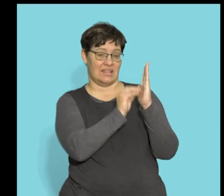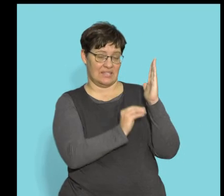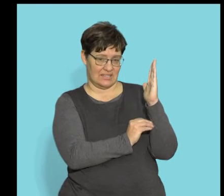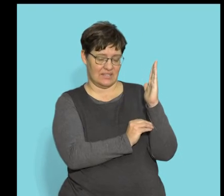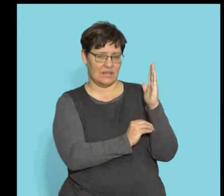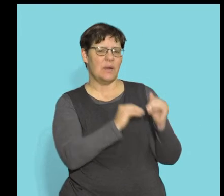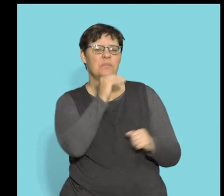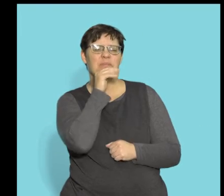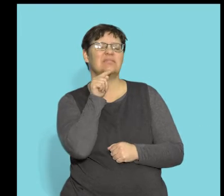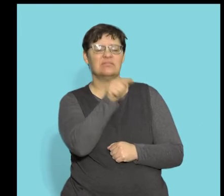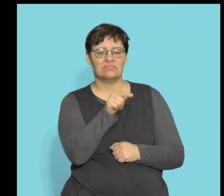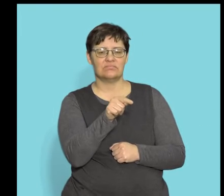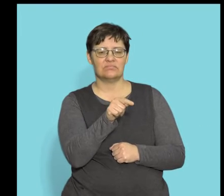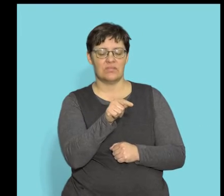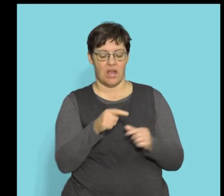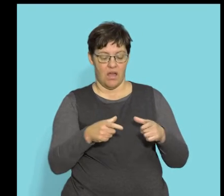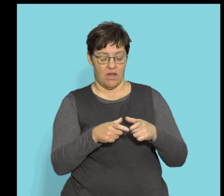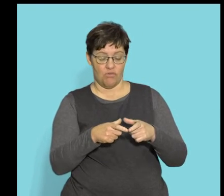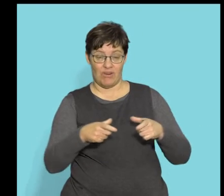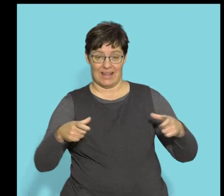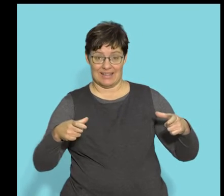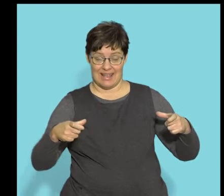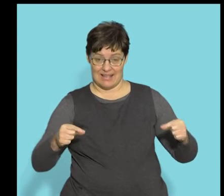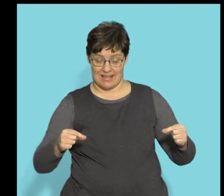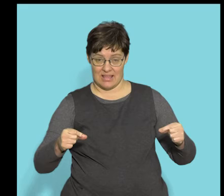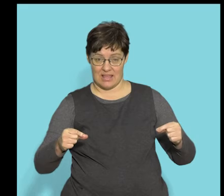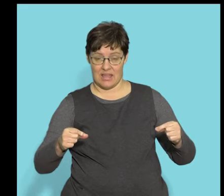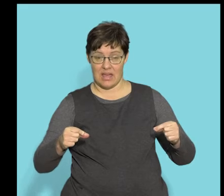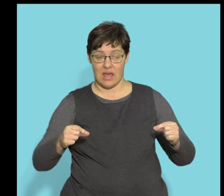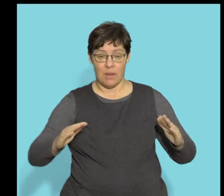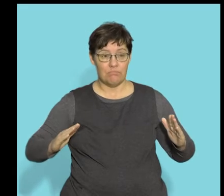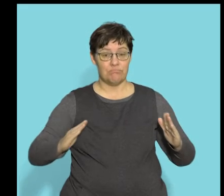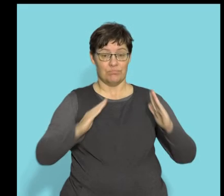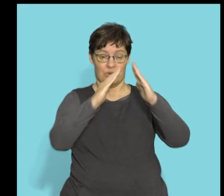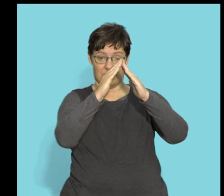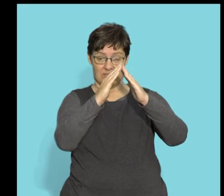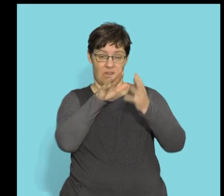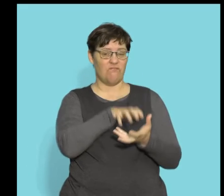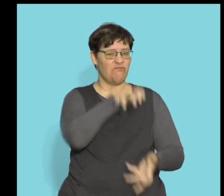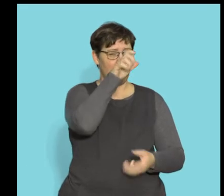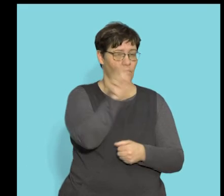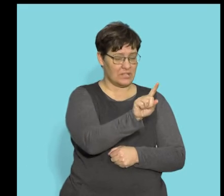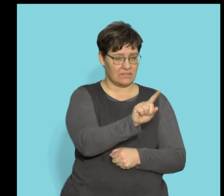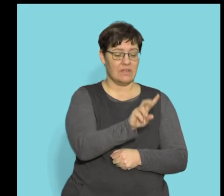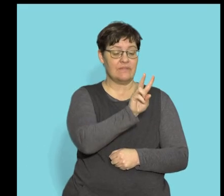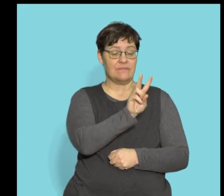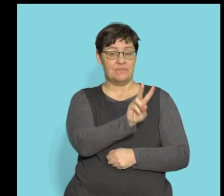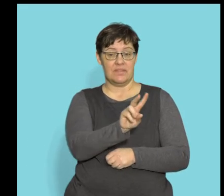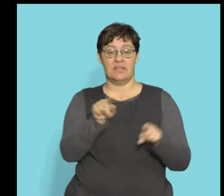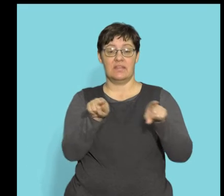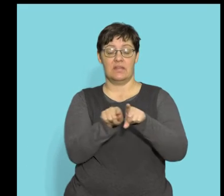the definition for the volume of a rectangular pyramid again. The volume is equal to